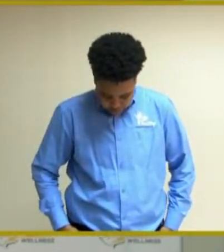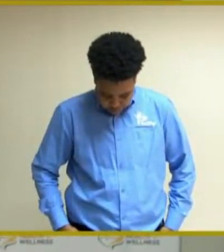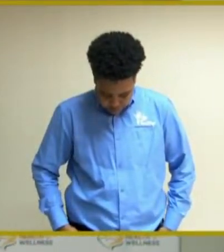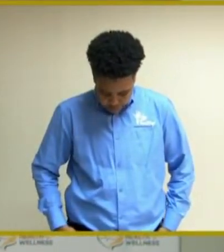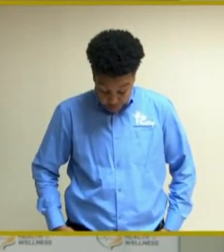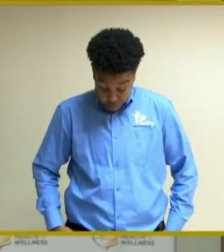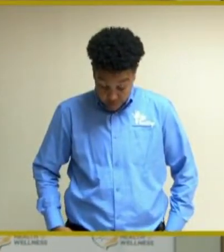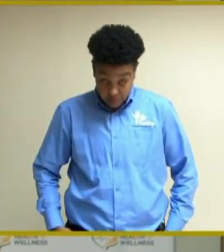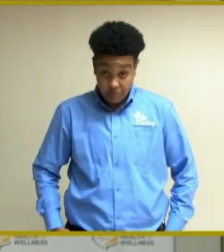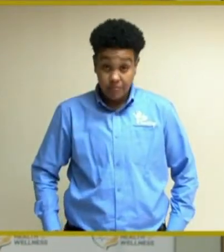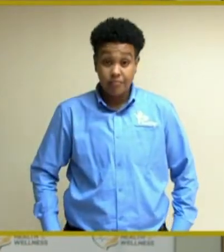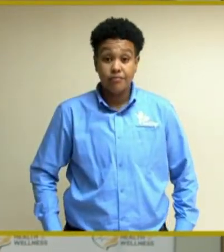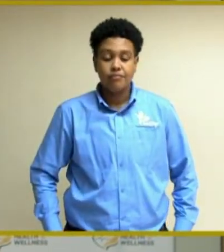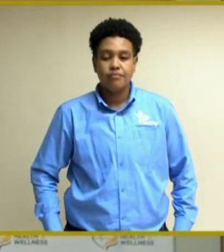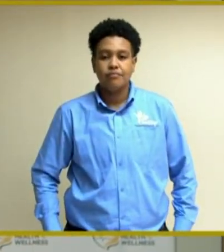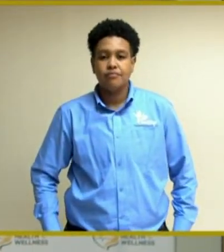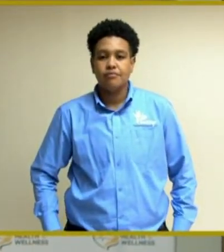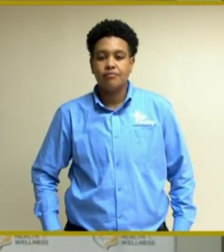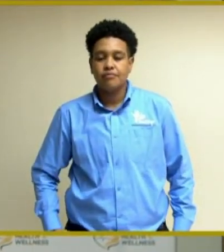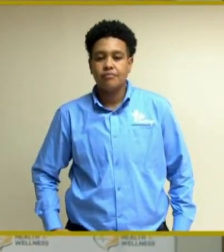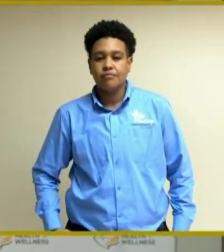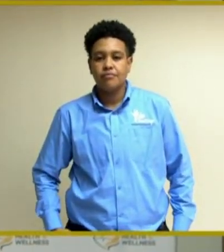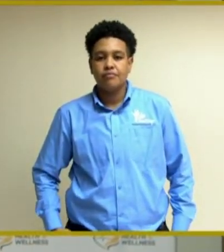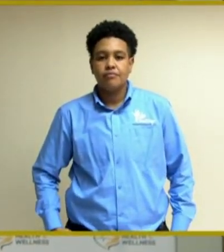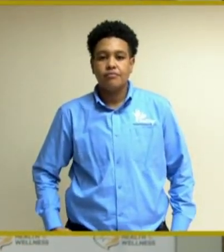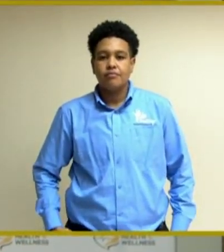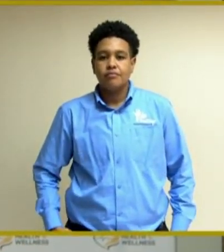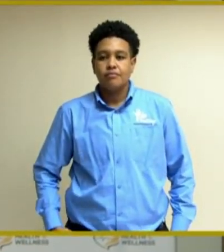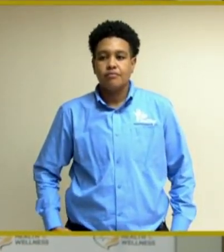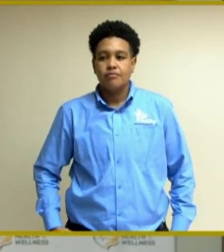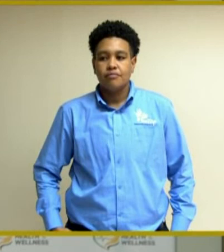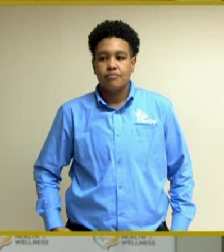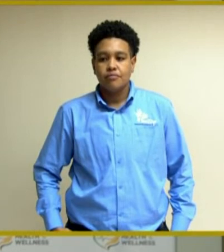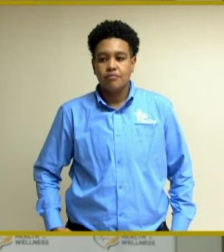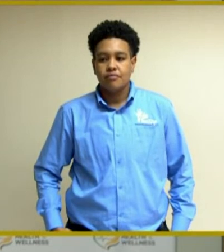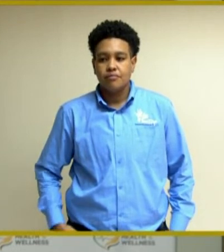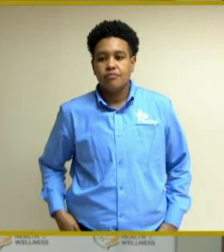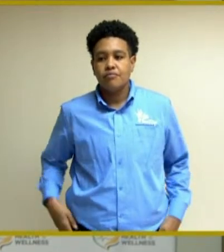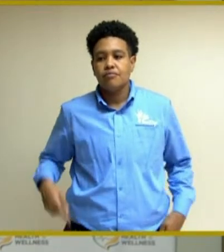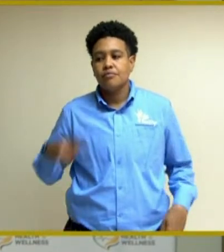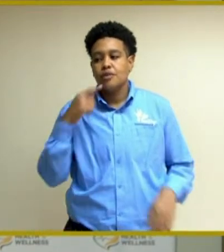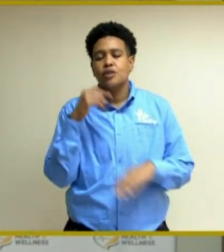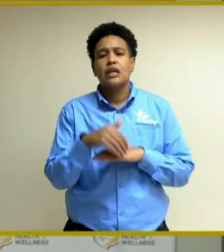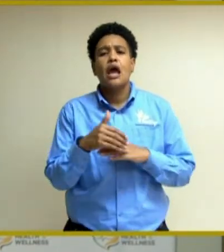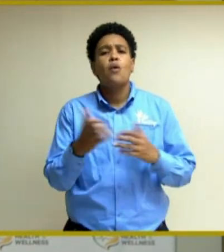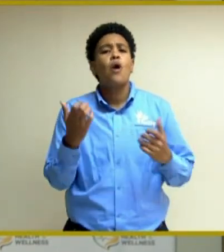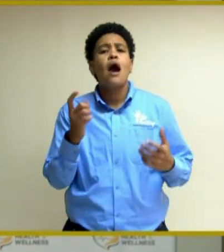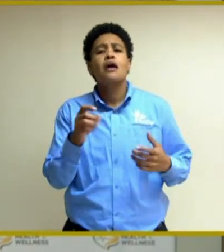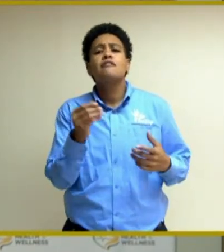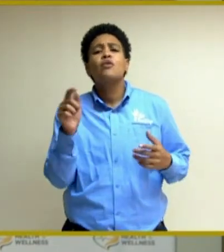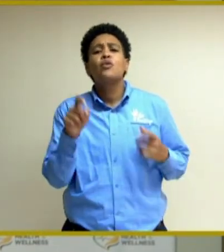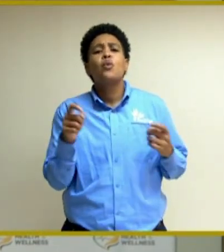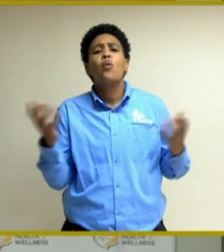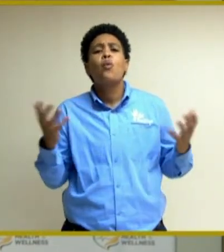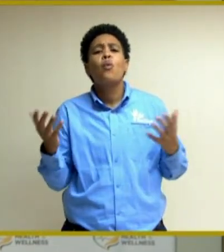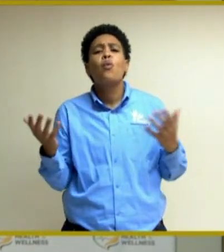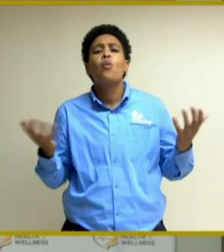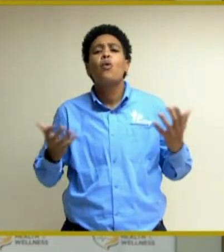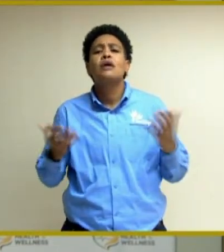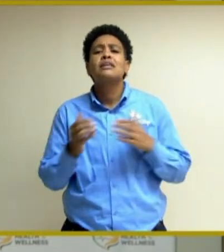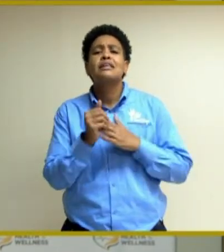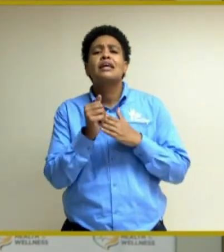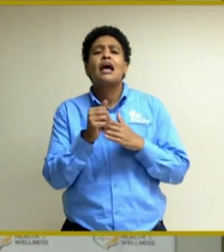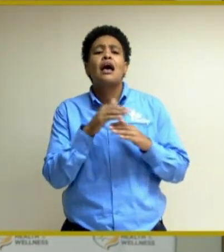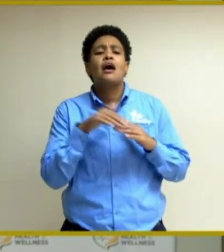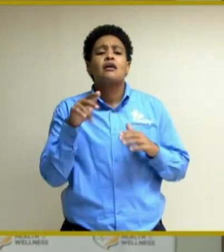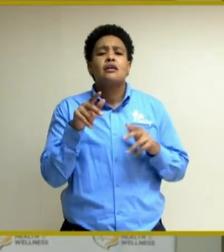Good night, everyone. I wanted to ask a couple questions, one being, what's the guidance on